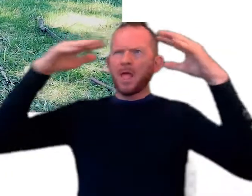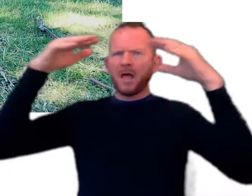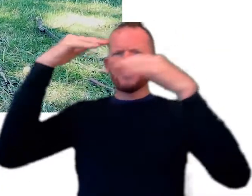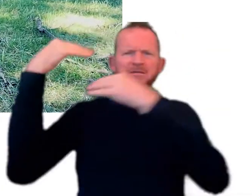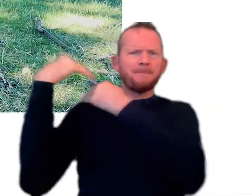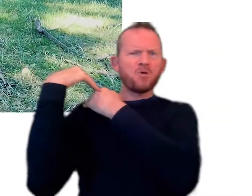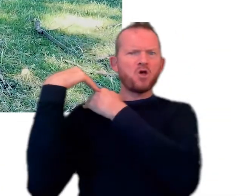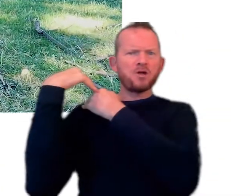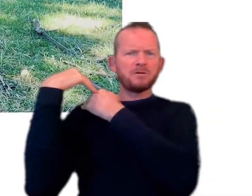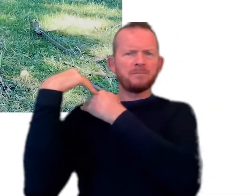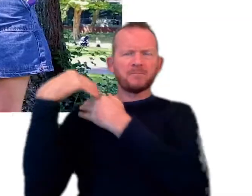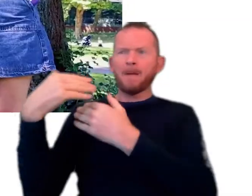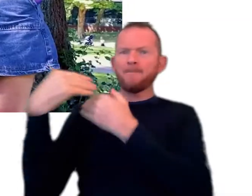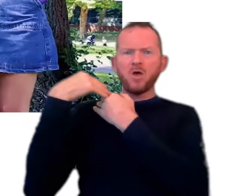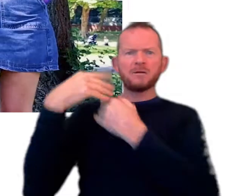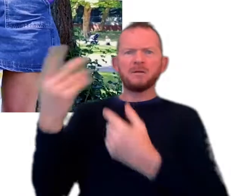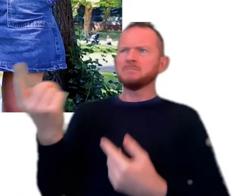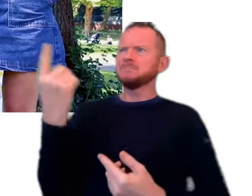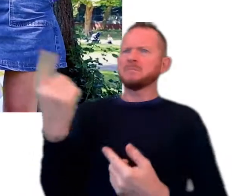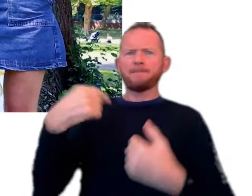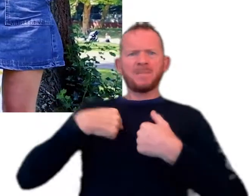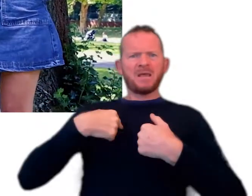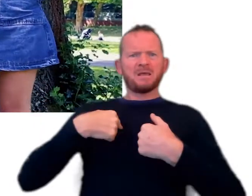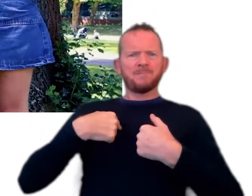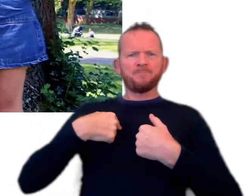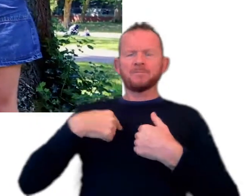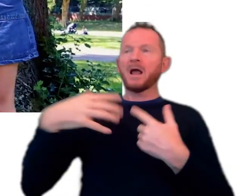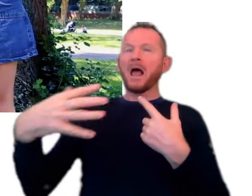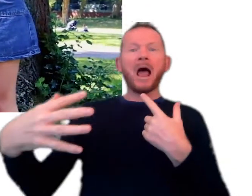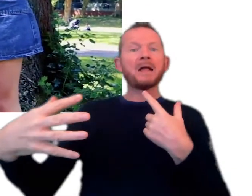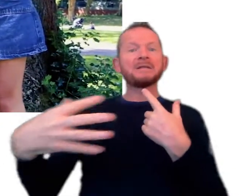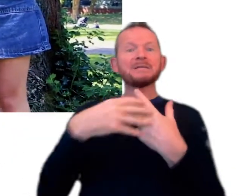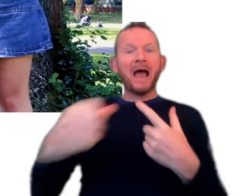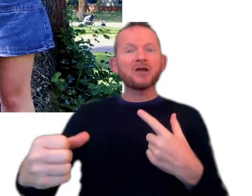and the burden was me. And when I was diagnosed autistic,